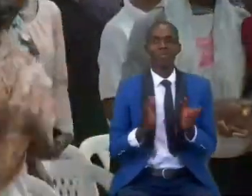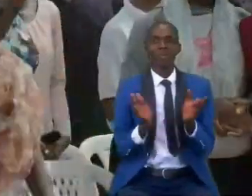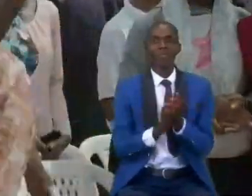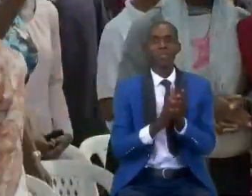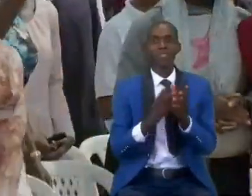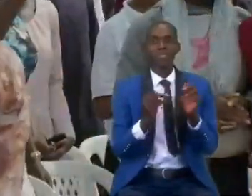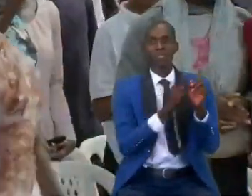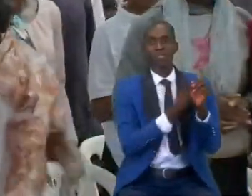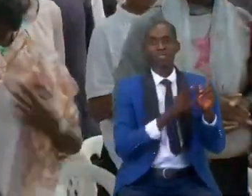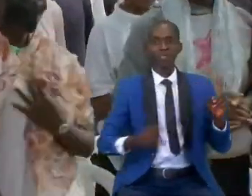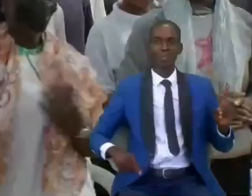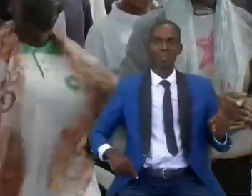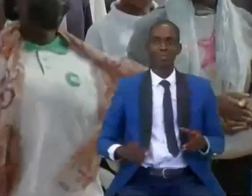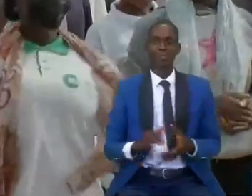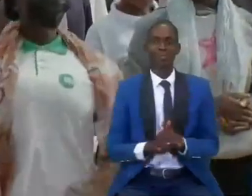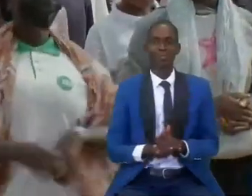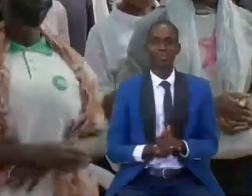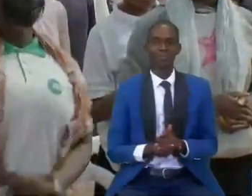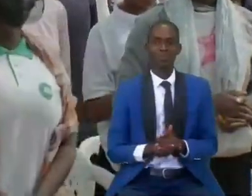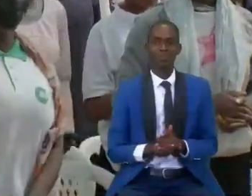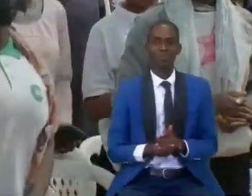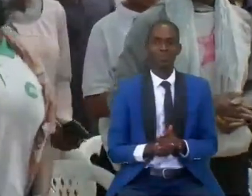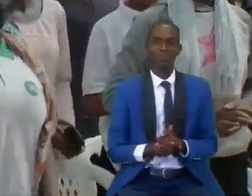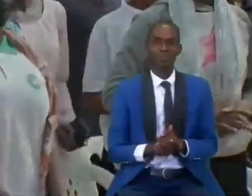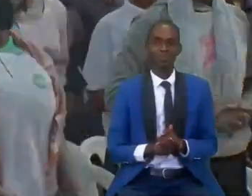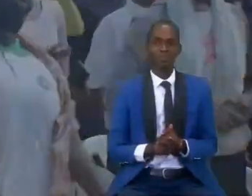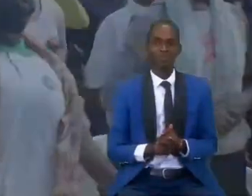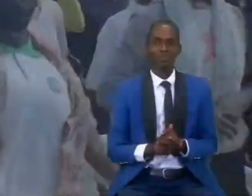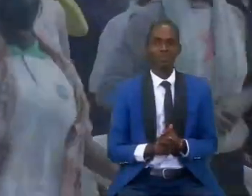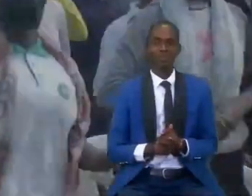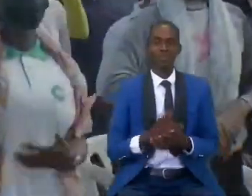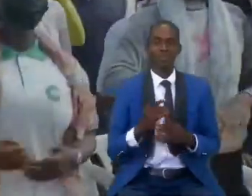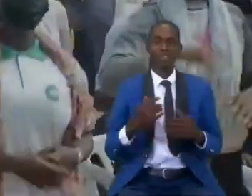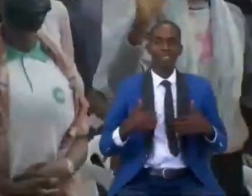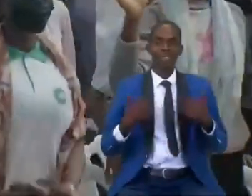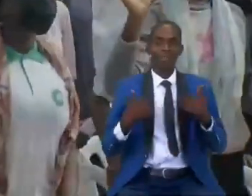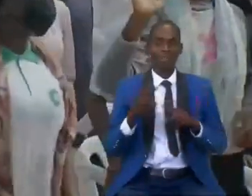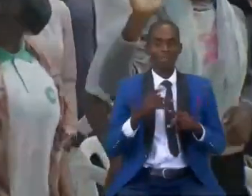The young people have lost their voice. Praise the Lord.